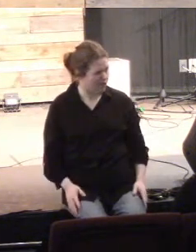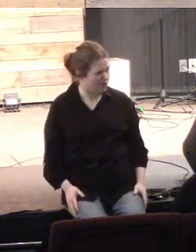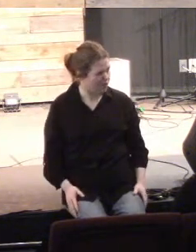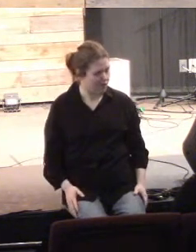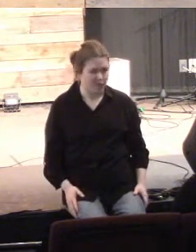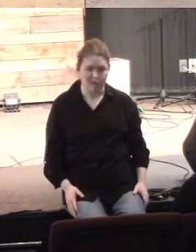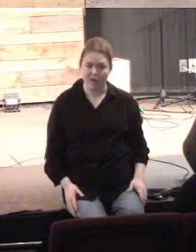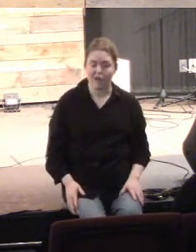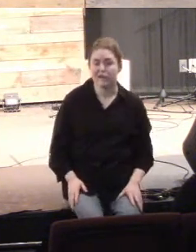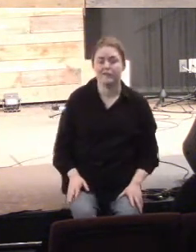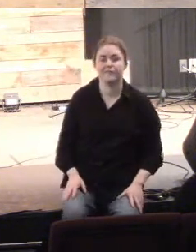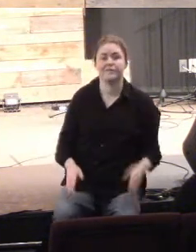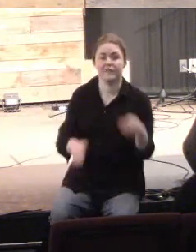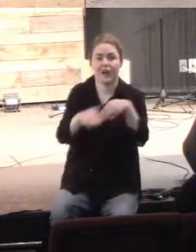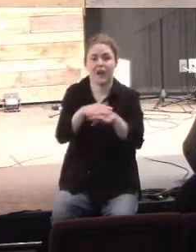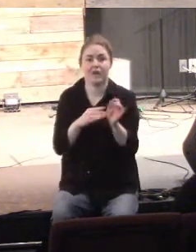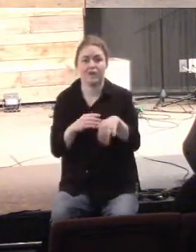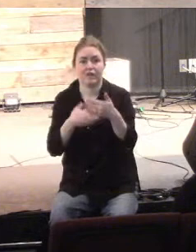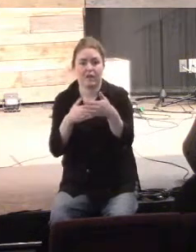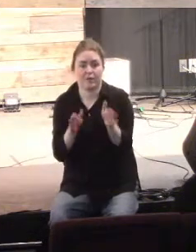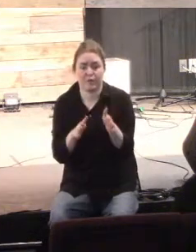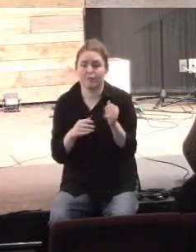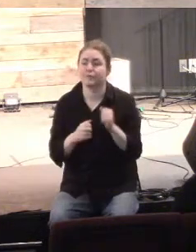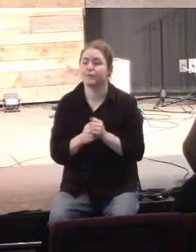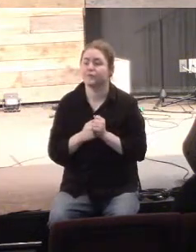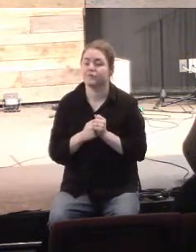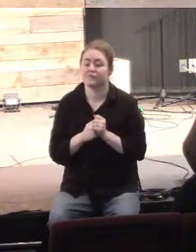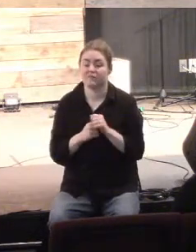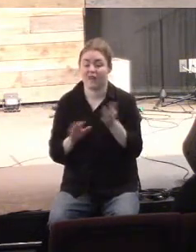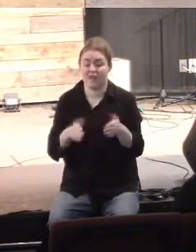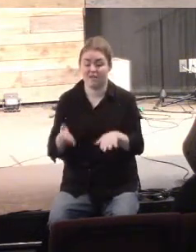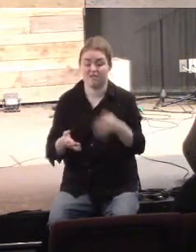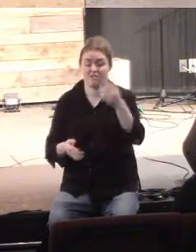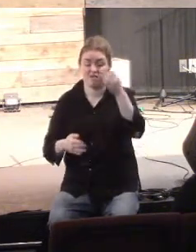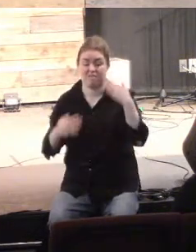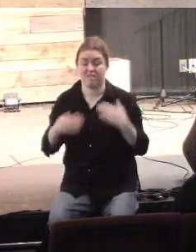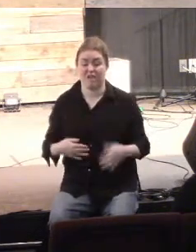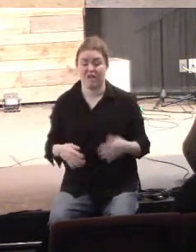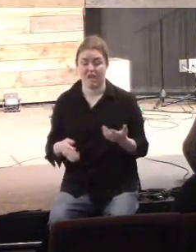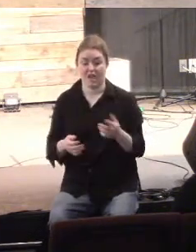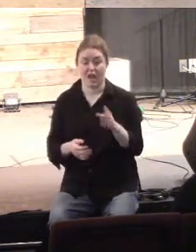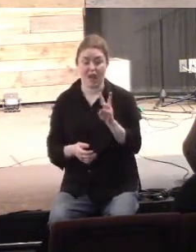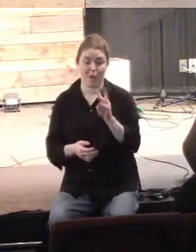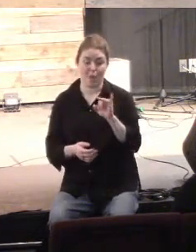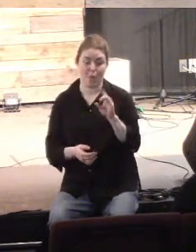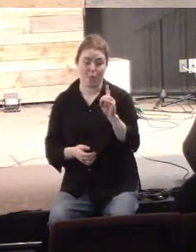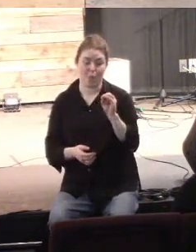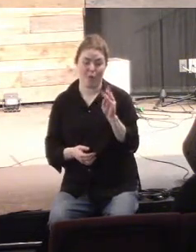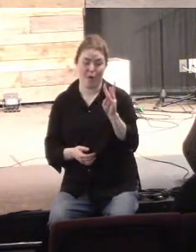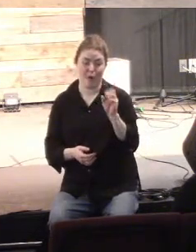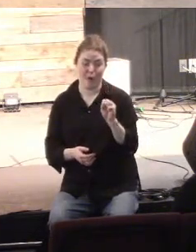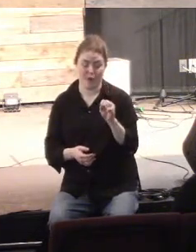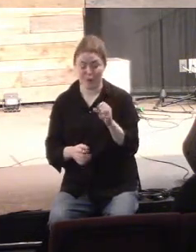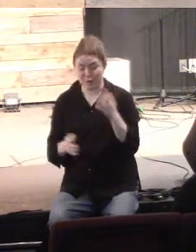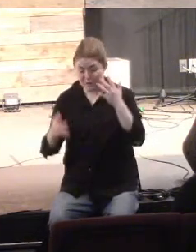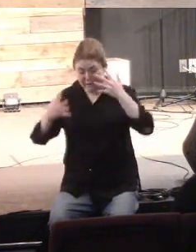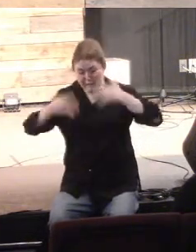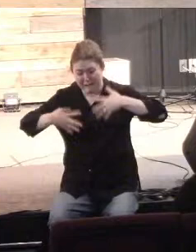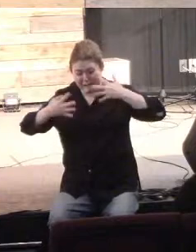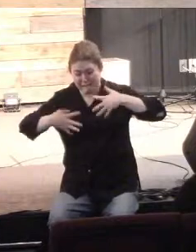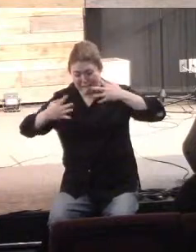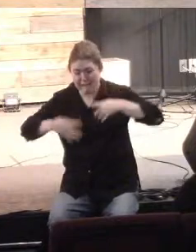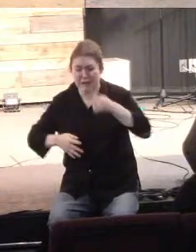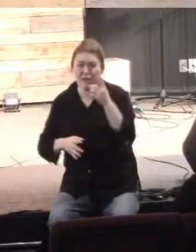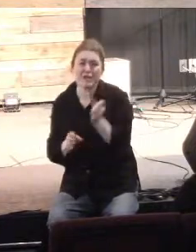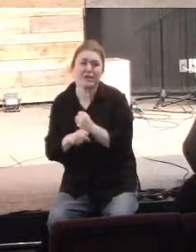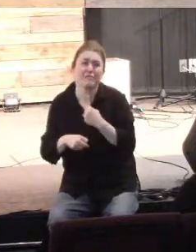He goes into this room. This is crazy. He goes into a room, there's a dead body, and all the widows are all around crying. Look at what she